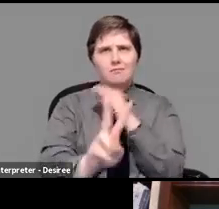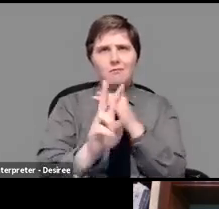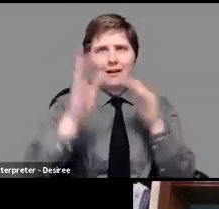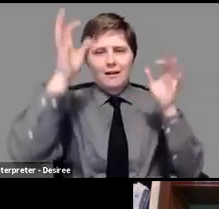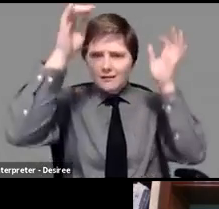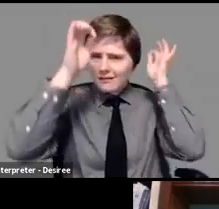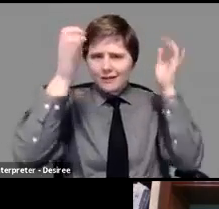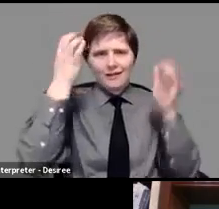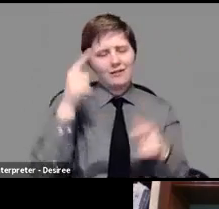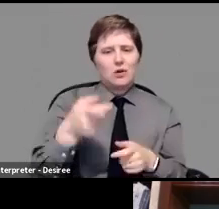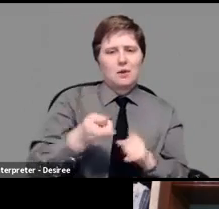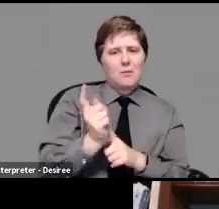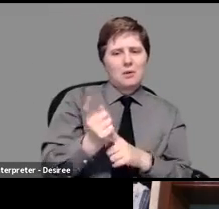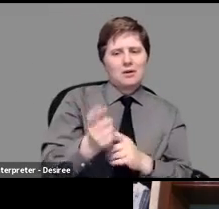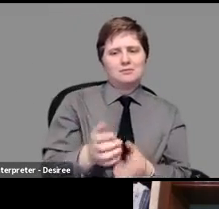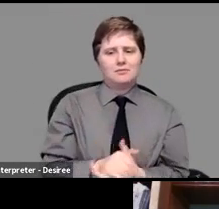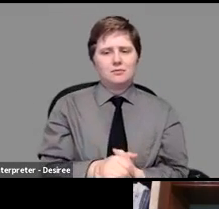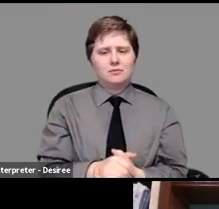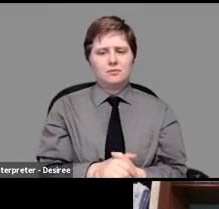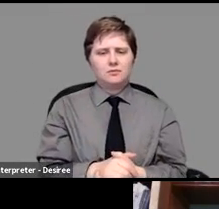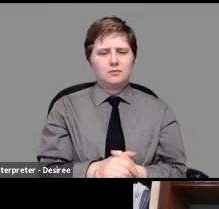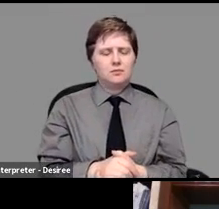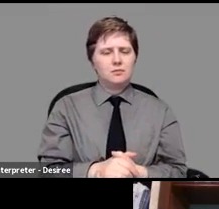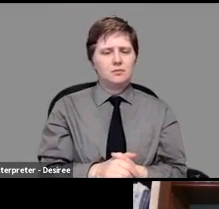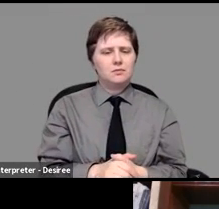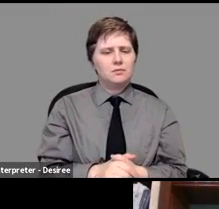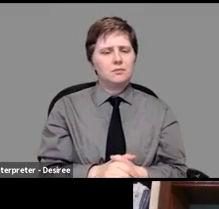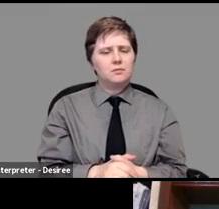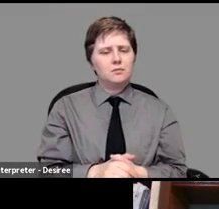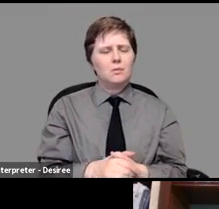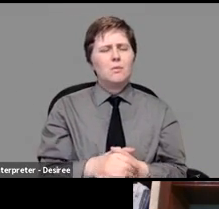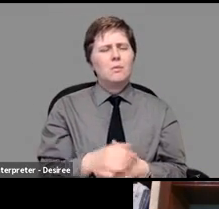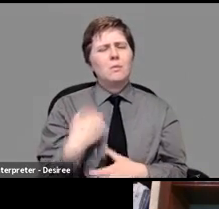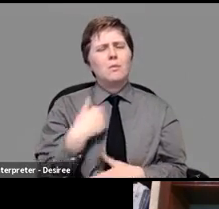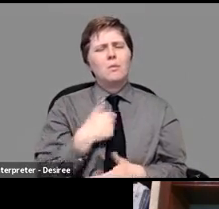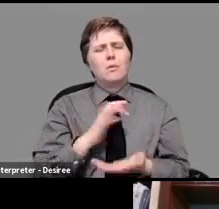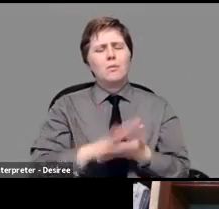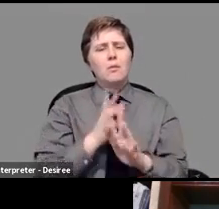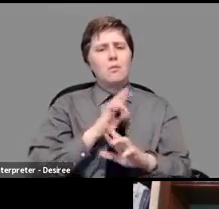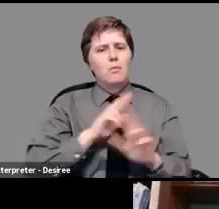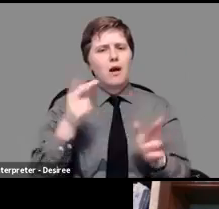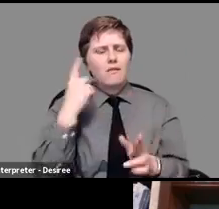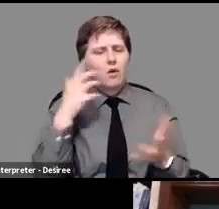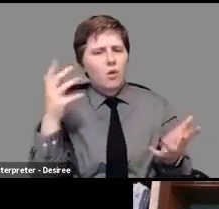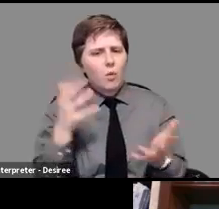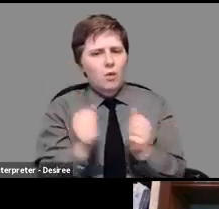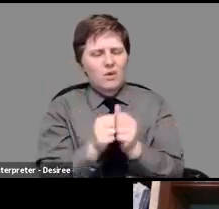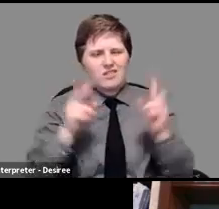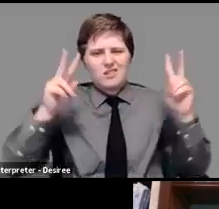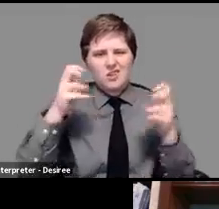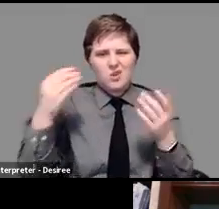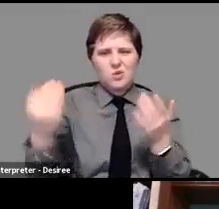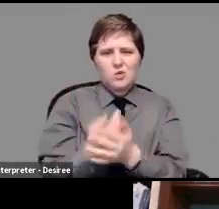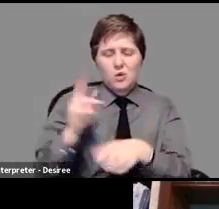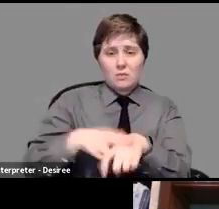second. What should we be preparing for with whatever the new normal?